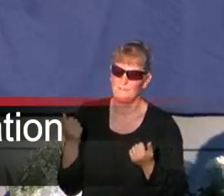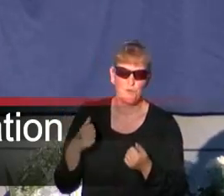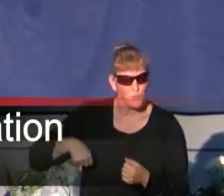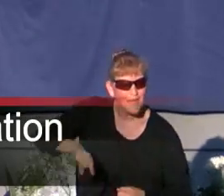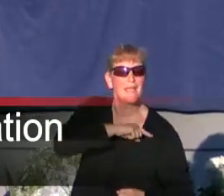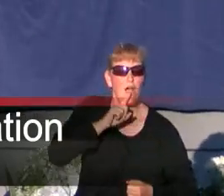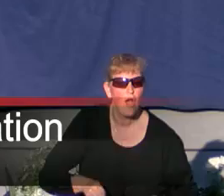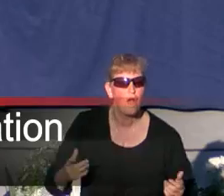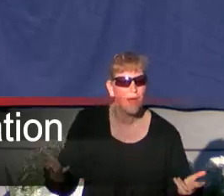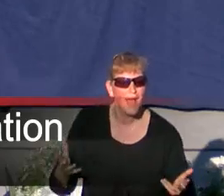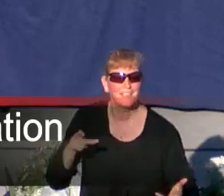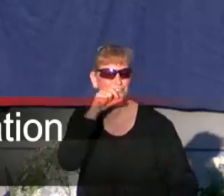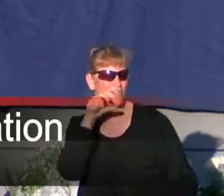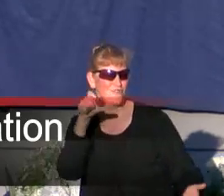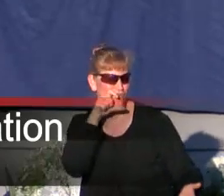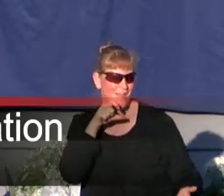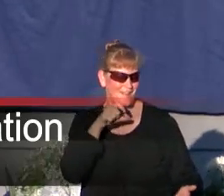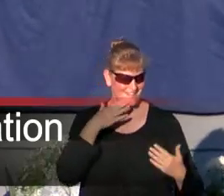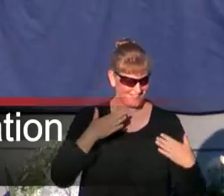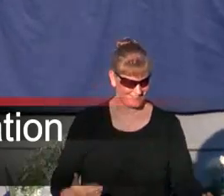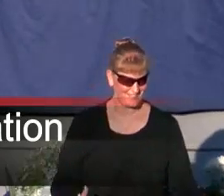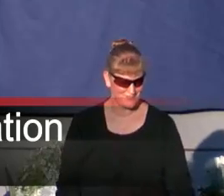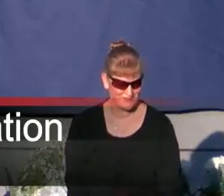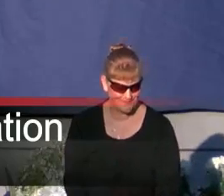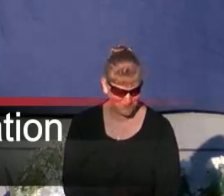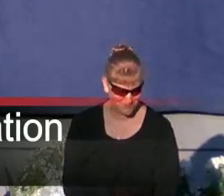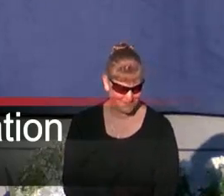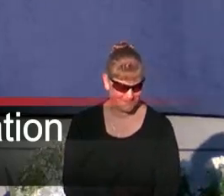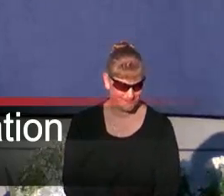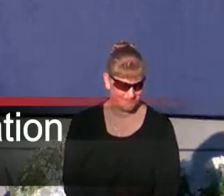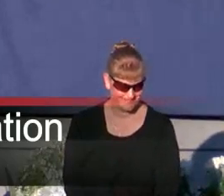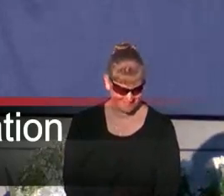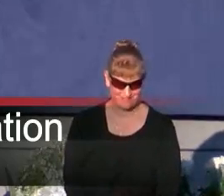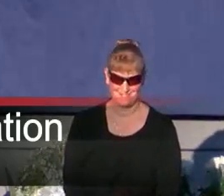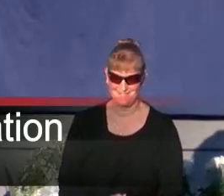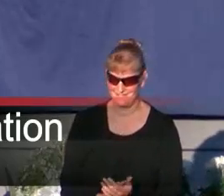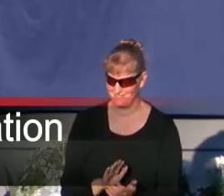are Chiawana. Thank you.